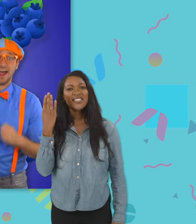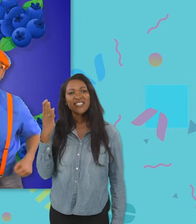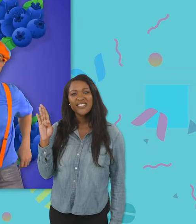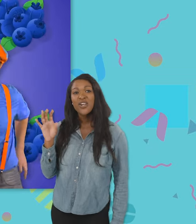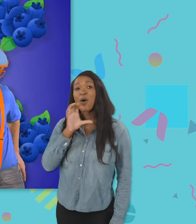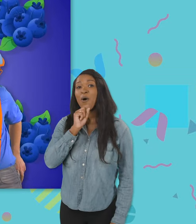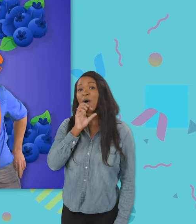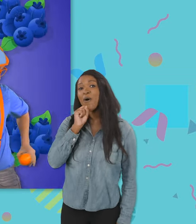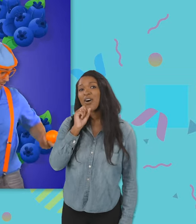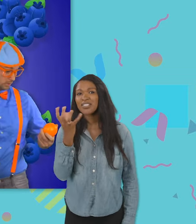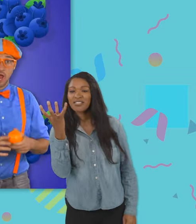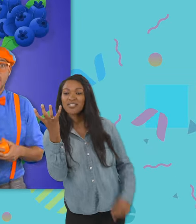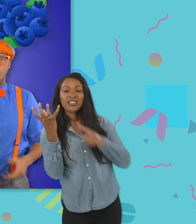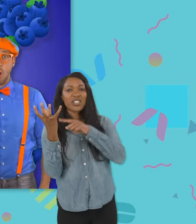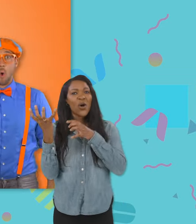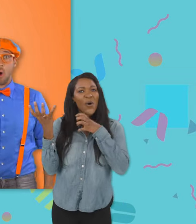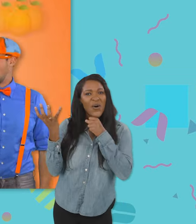Blueberries are blue.